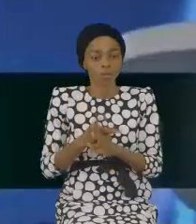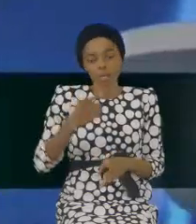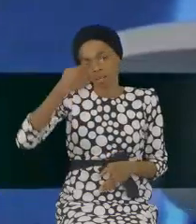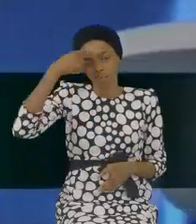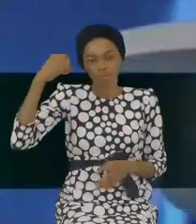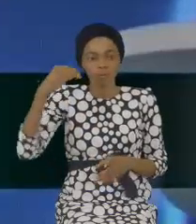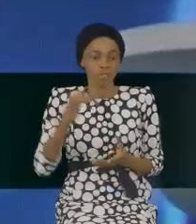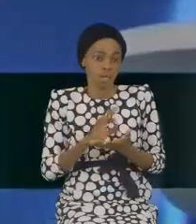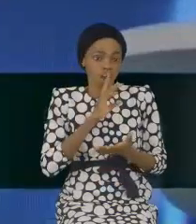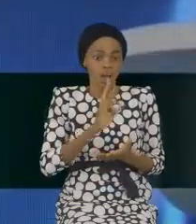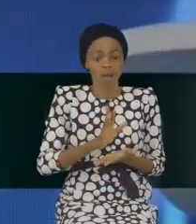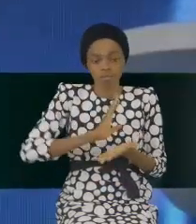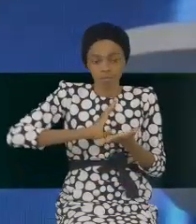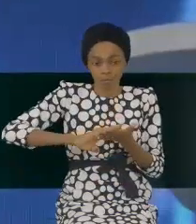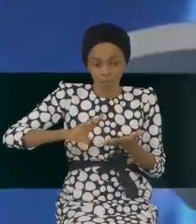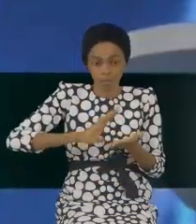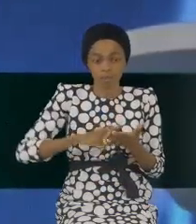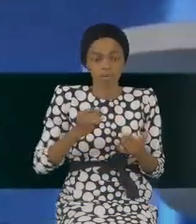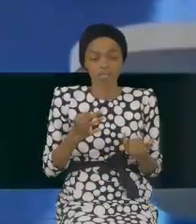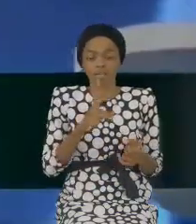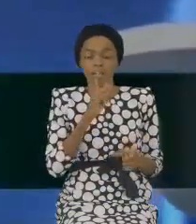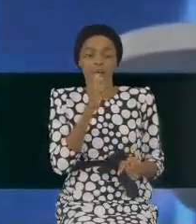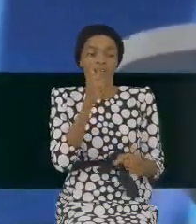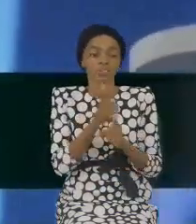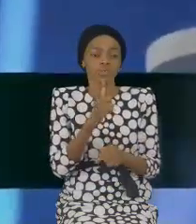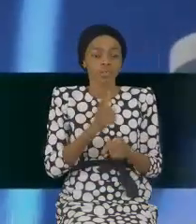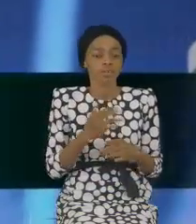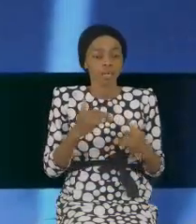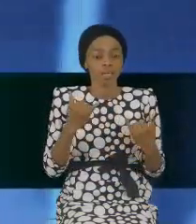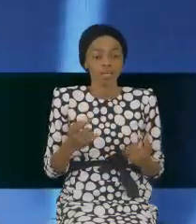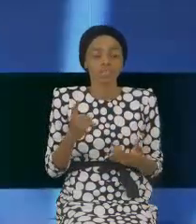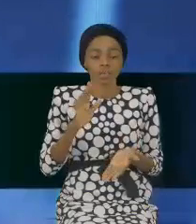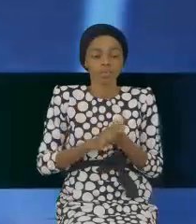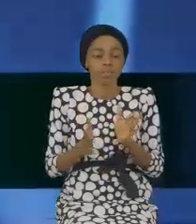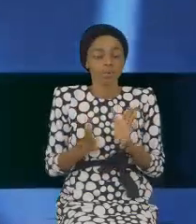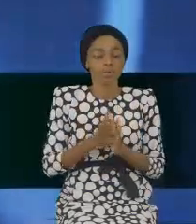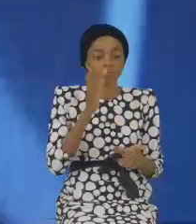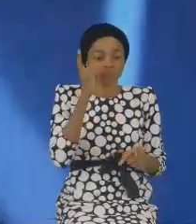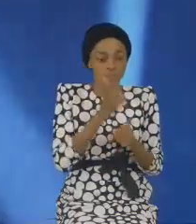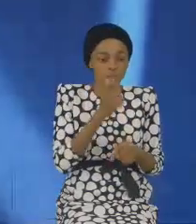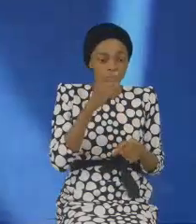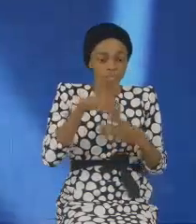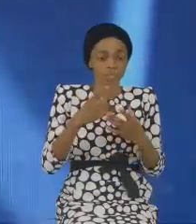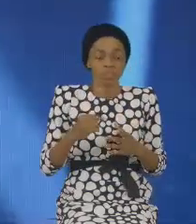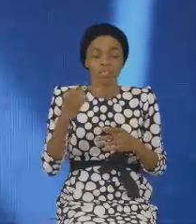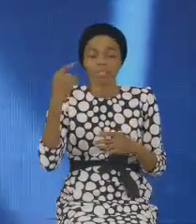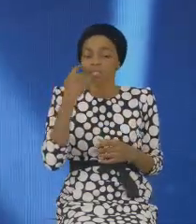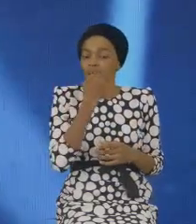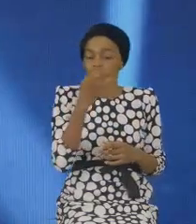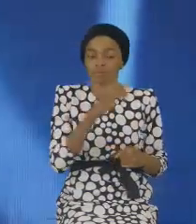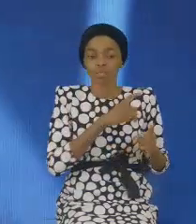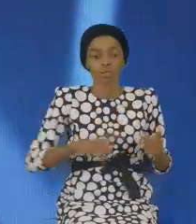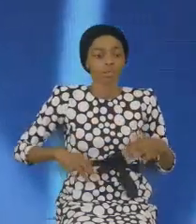they're forgiven, they're set free, they're justified. They become the just in the sight of the Lord. Now, the just shall live by